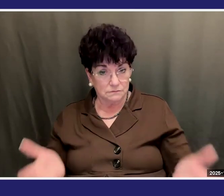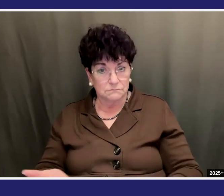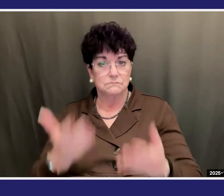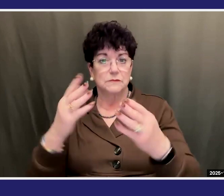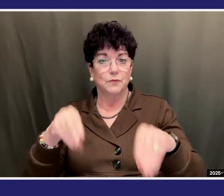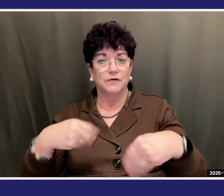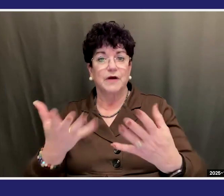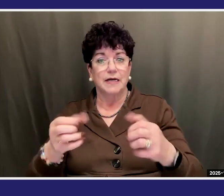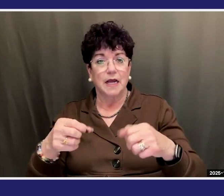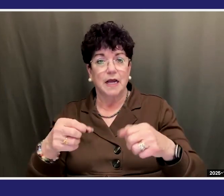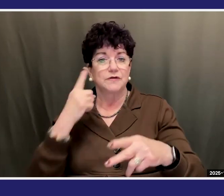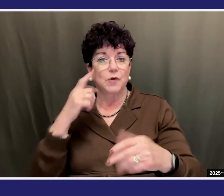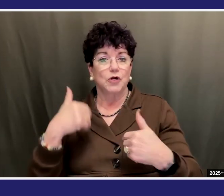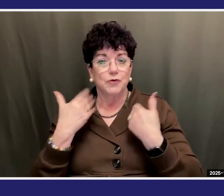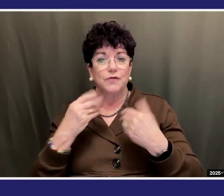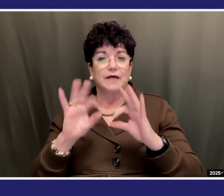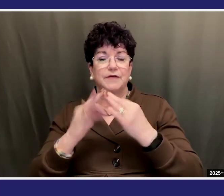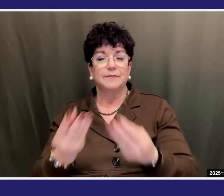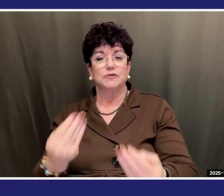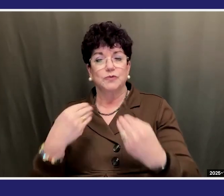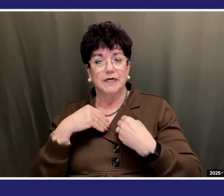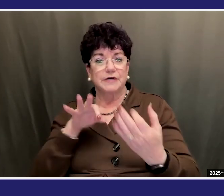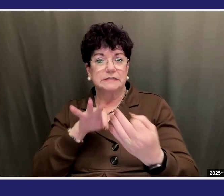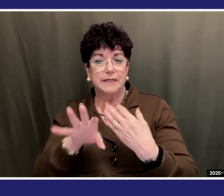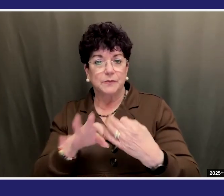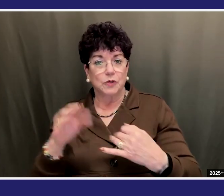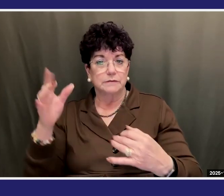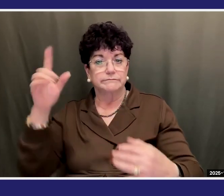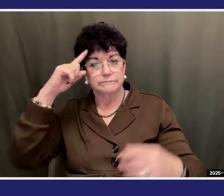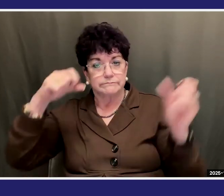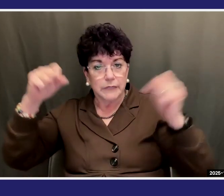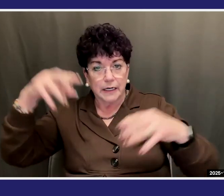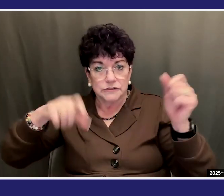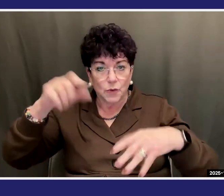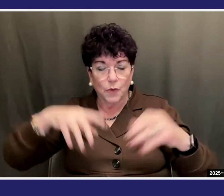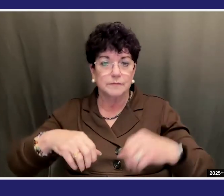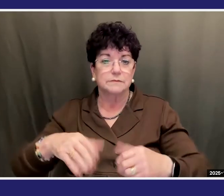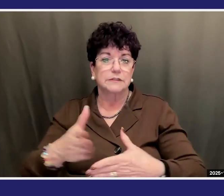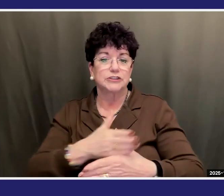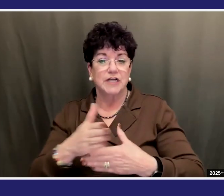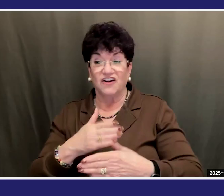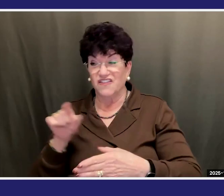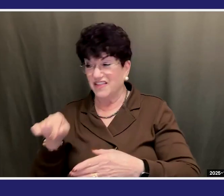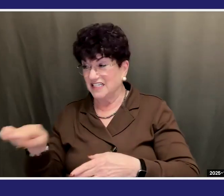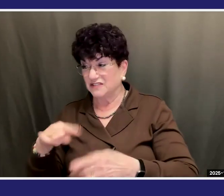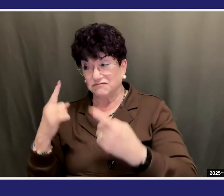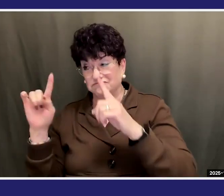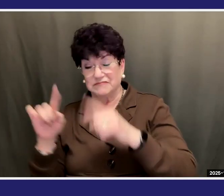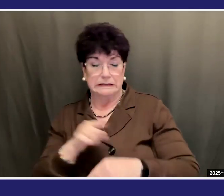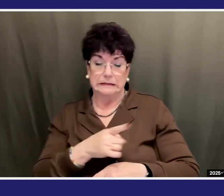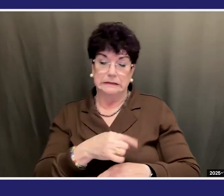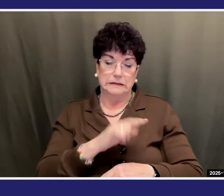for youth and family to provide input, share what's working, what's not working, elevate needs and priorities through this